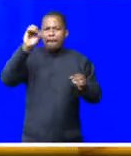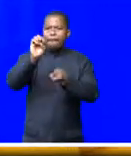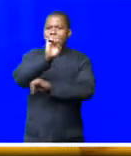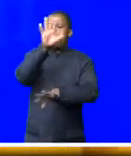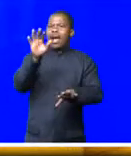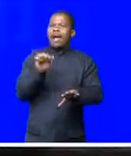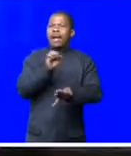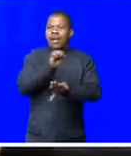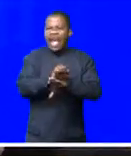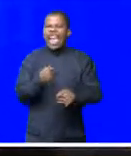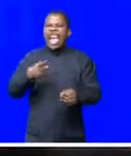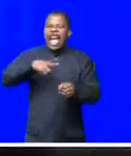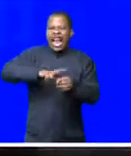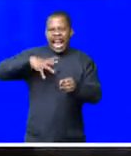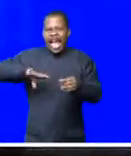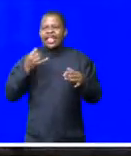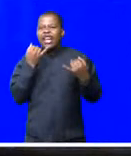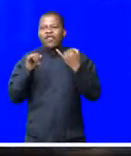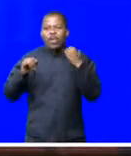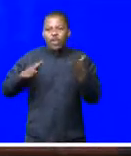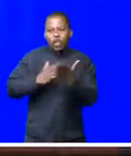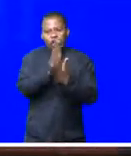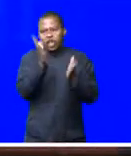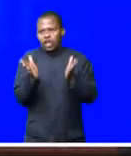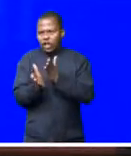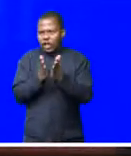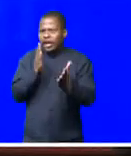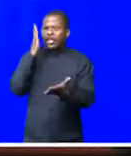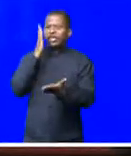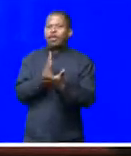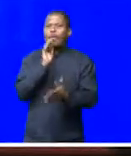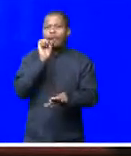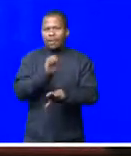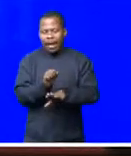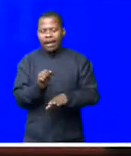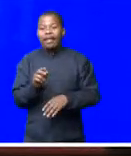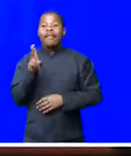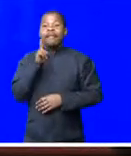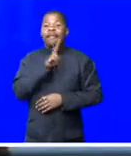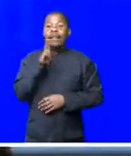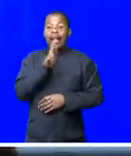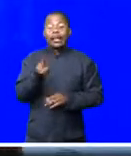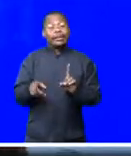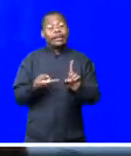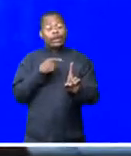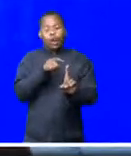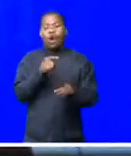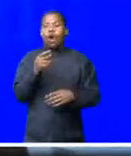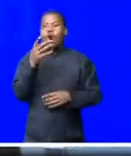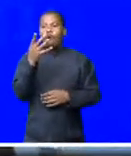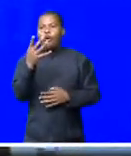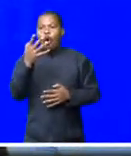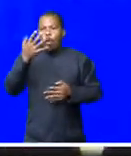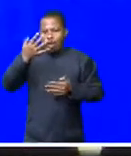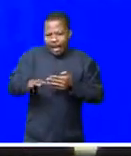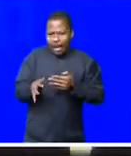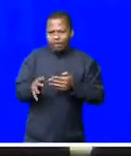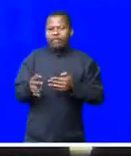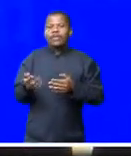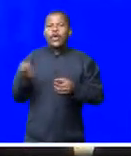labanelibala letikhona even ngalesihlanu ngelihhovisi leliphilandu nankulu libambe sigaba sesine lekusigaba